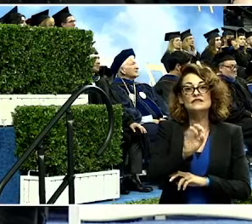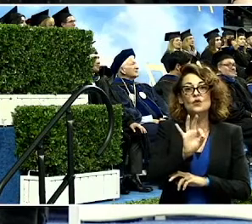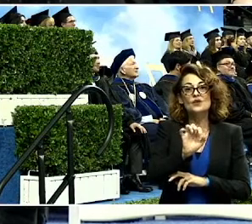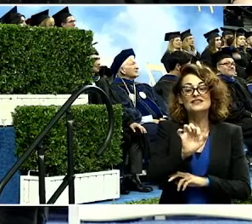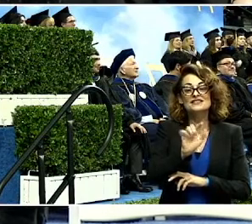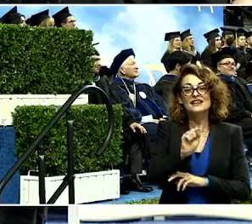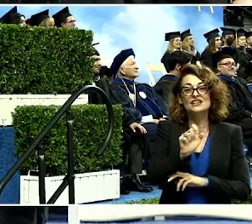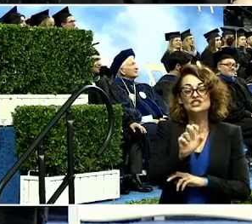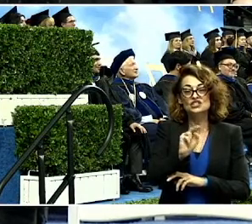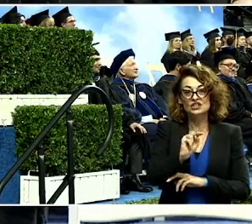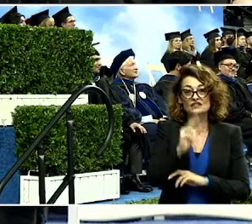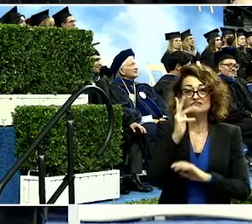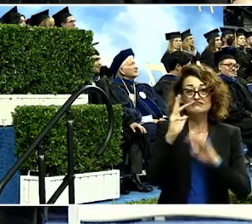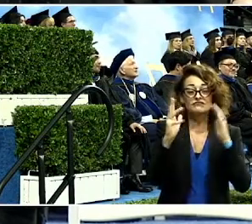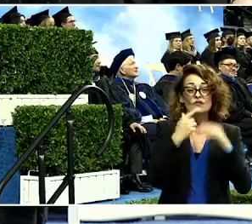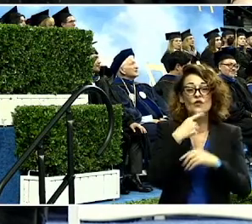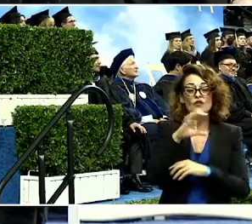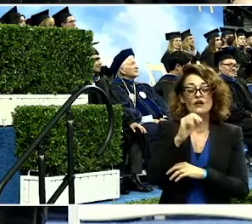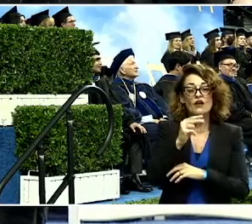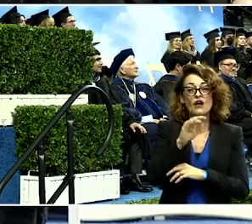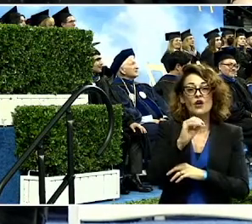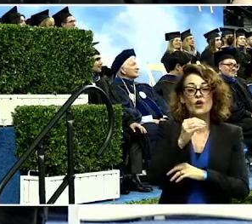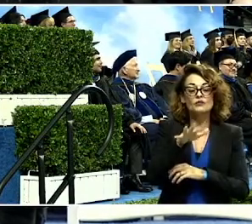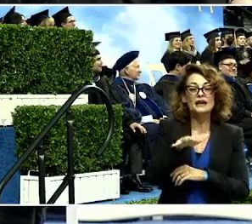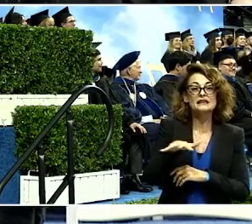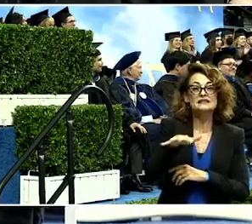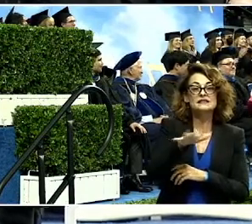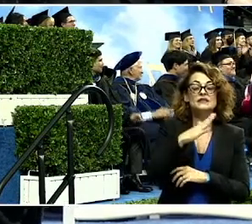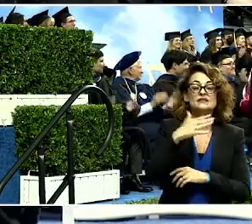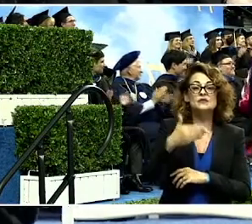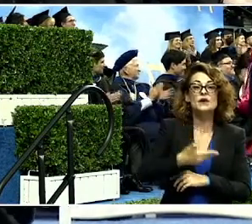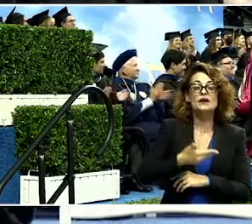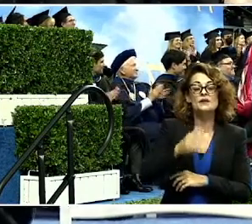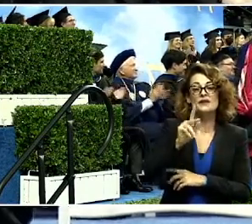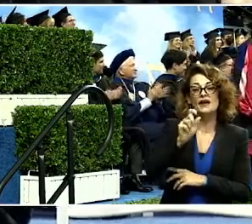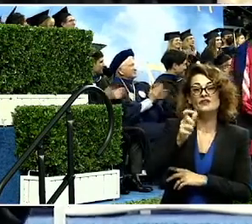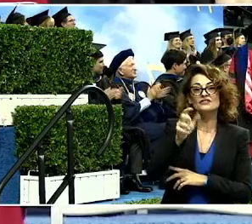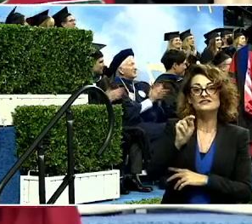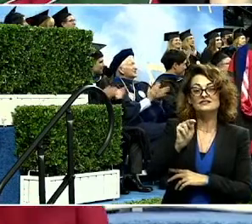deforestation patterns in the Congo Basin. Please welcome Karen.